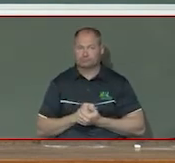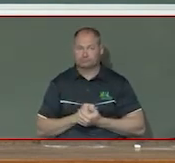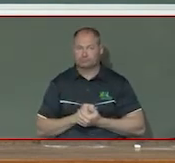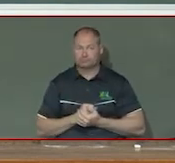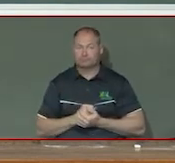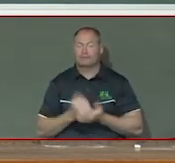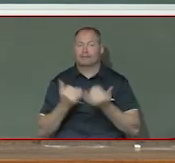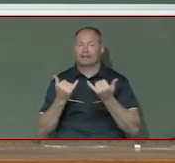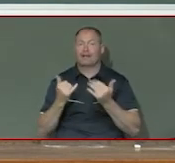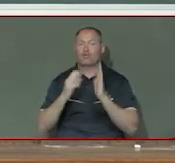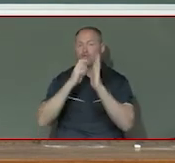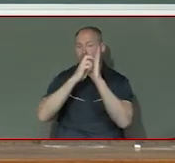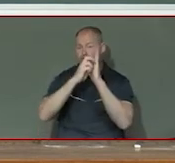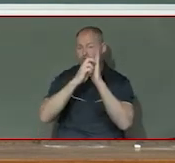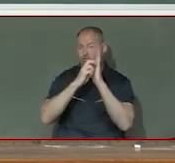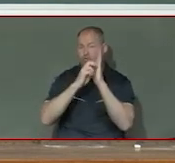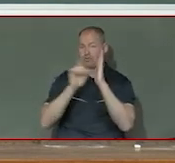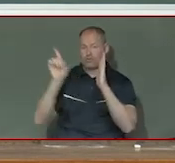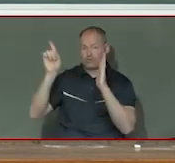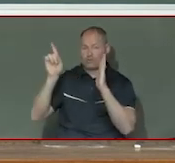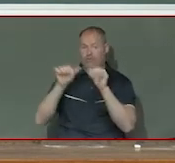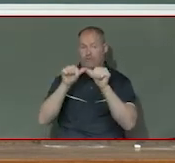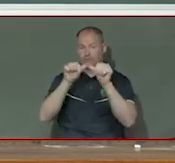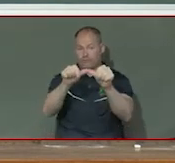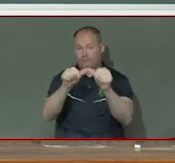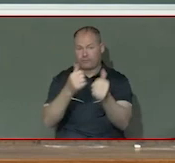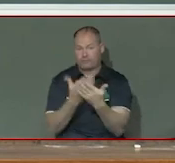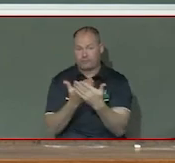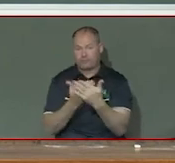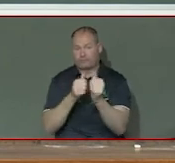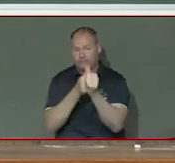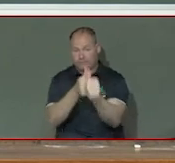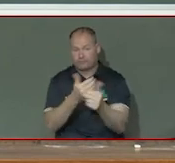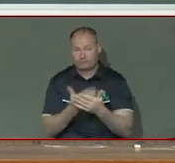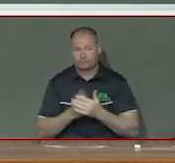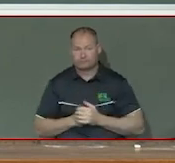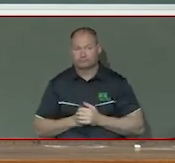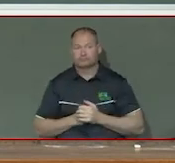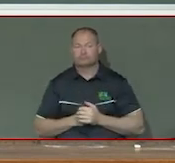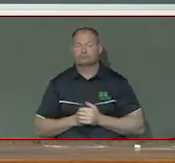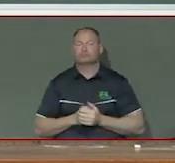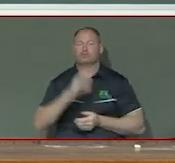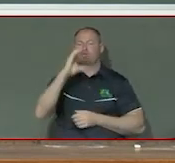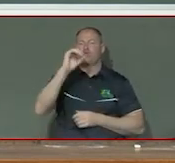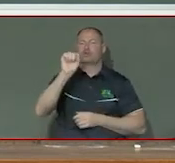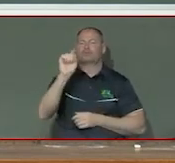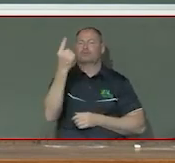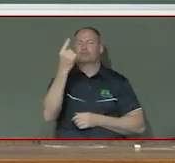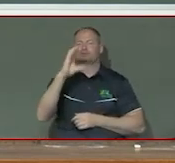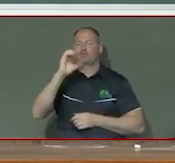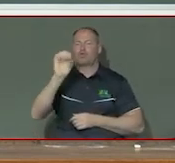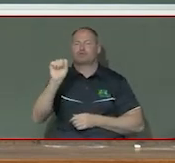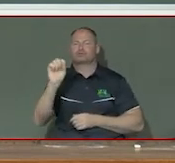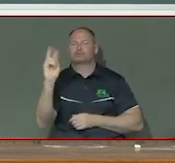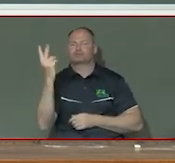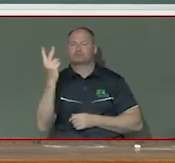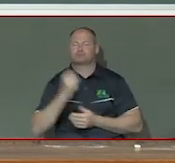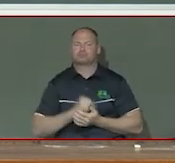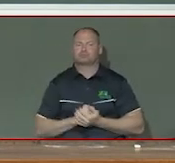just follow this rule. What is the rule? It's cos the first, cos the second. Cos the first,